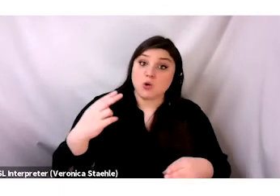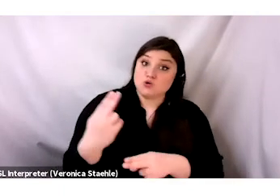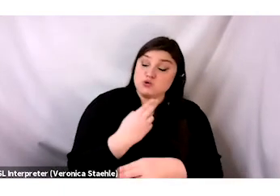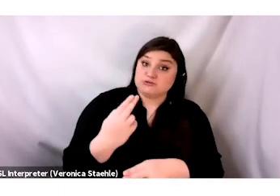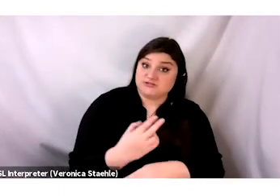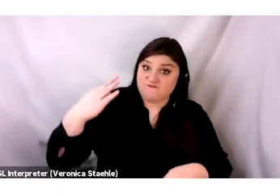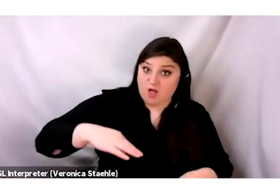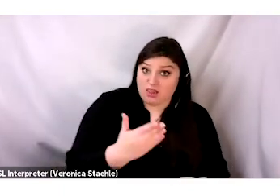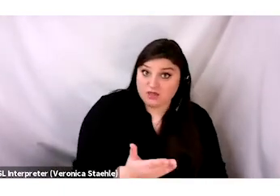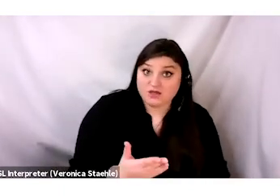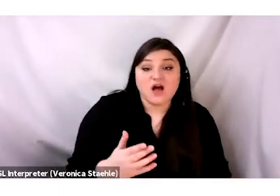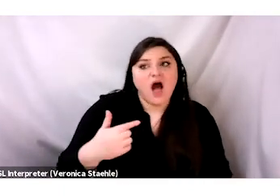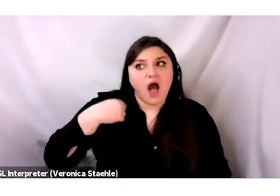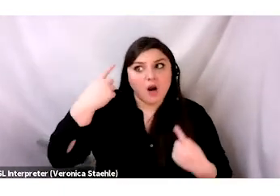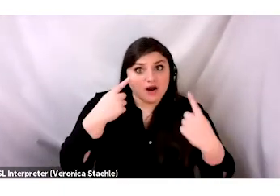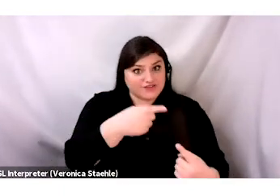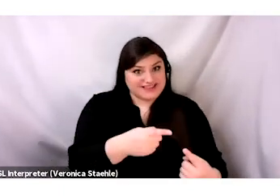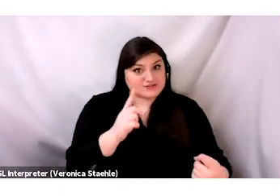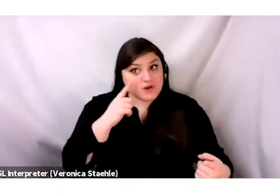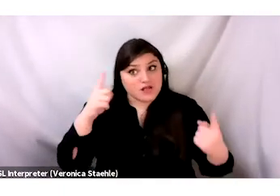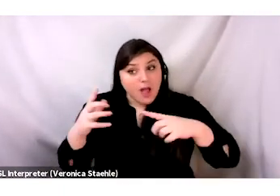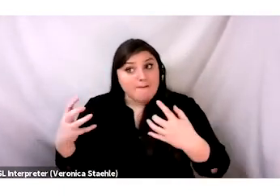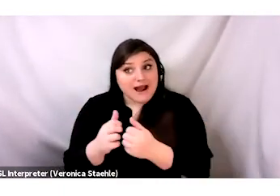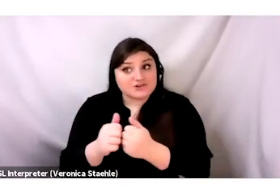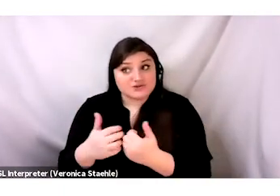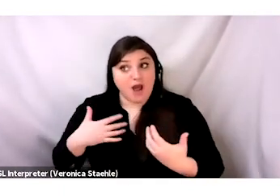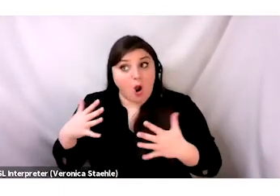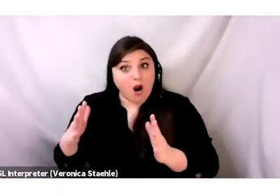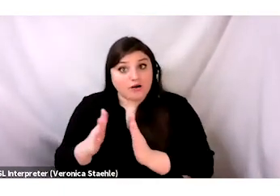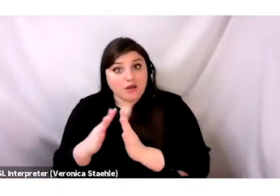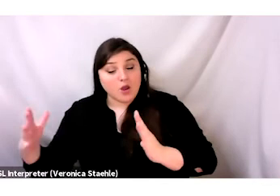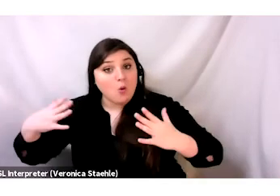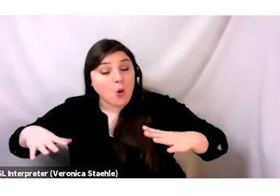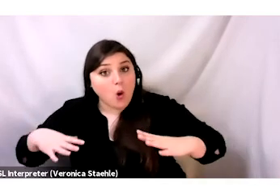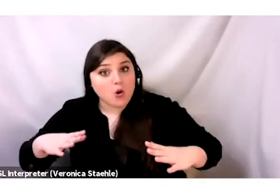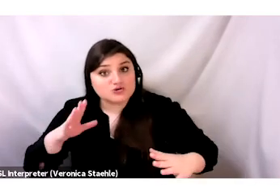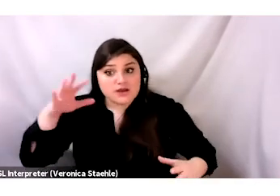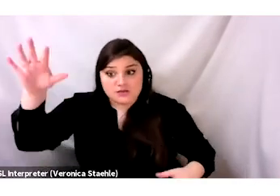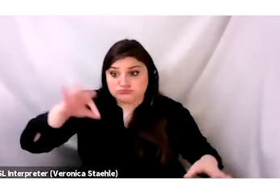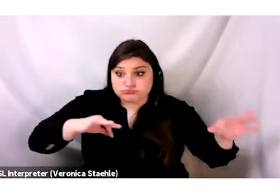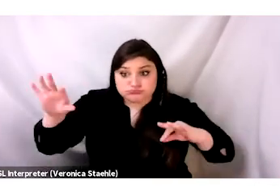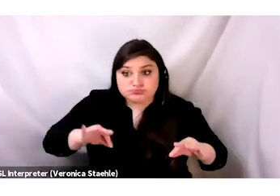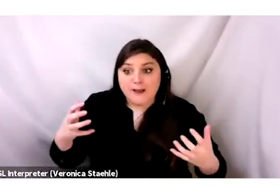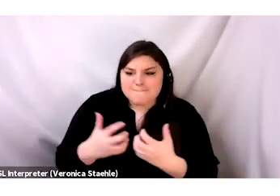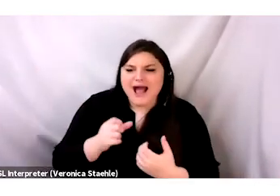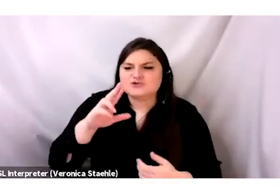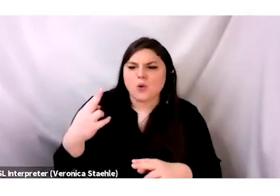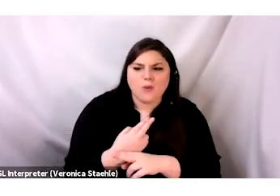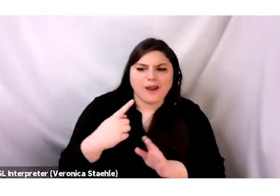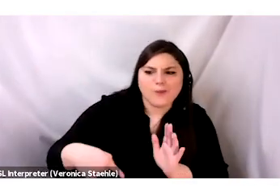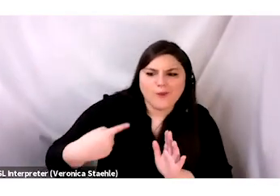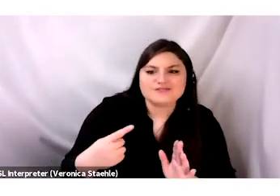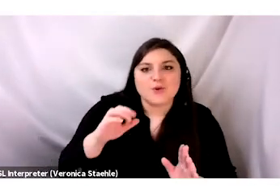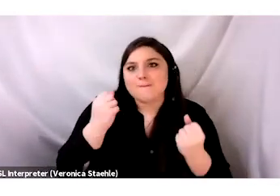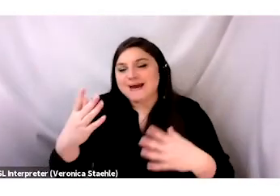get use out of it is really important. And I think gauging, if you're able to try something on, which in these times often dressing rooms are closed,